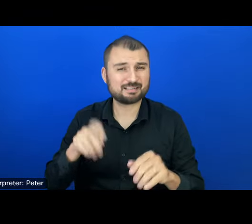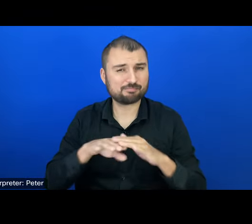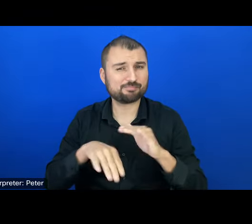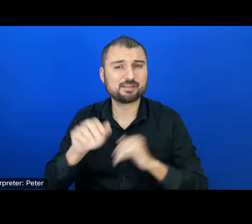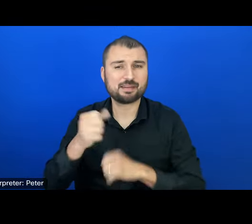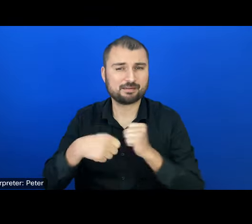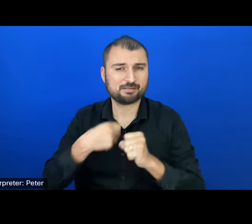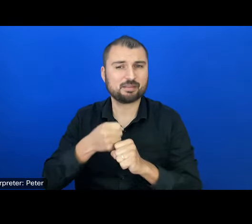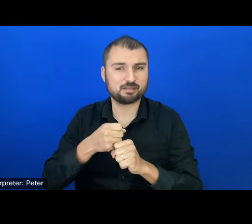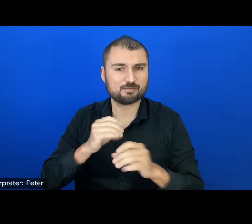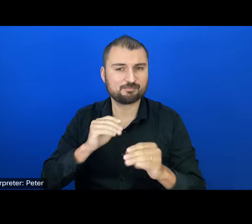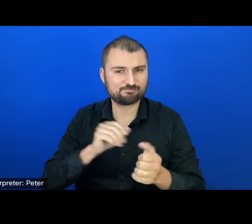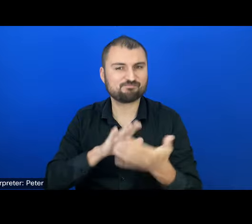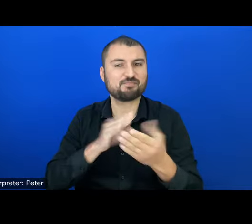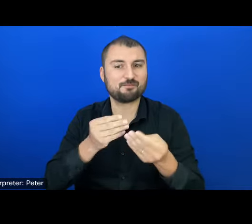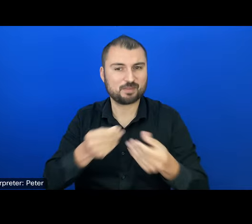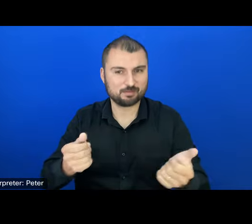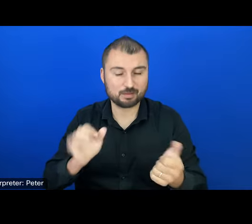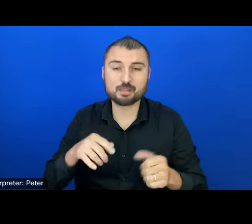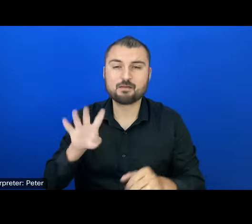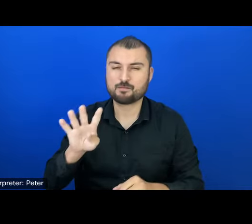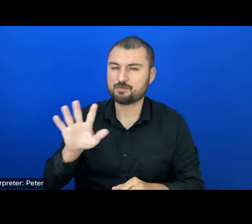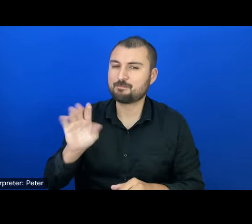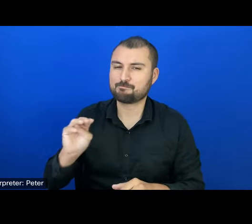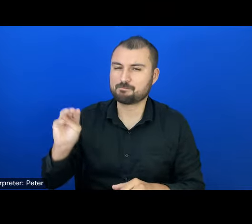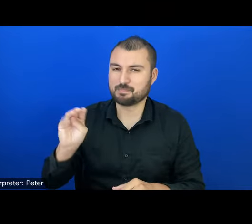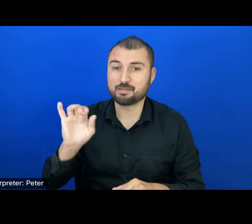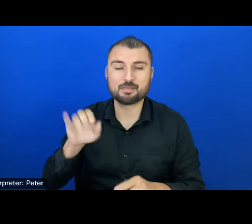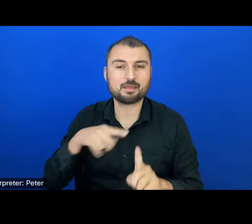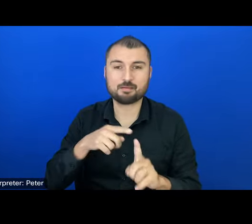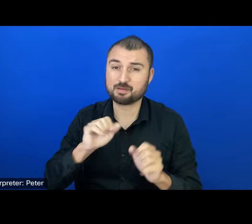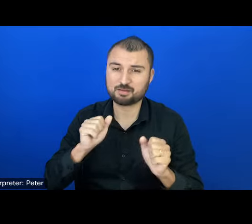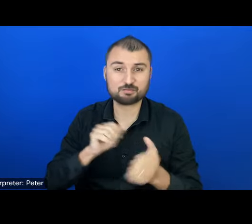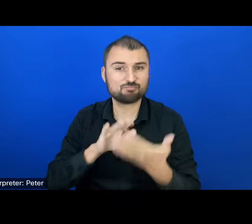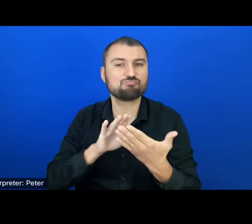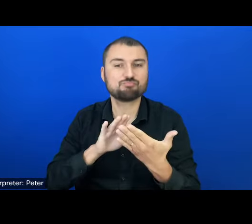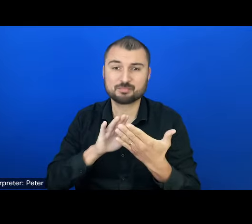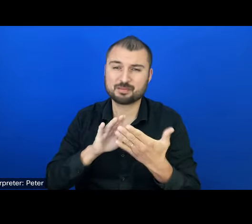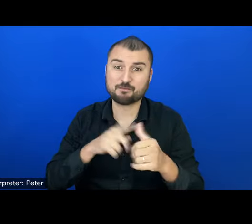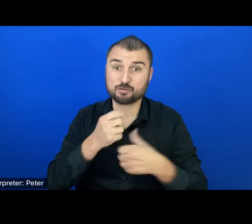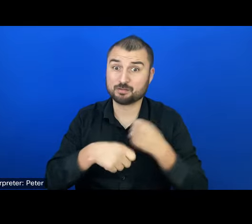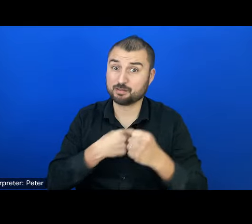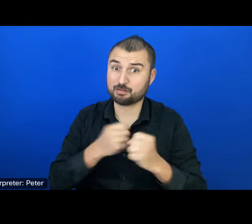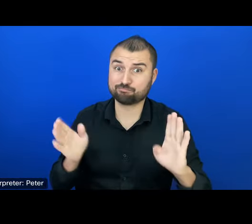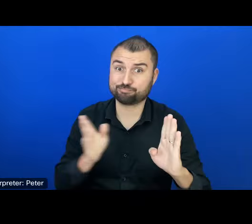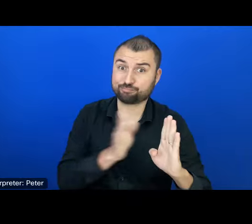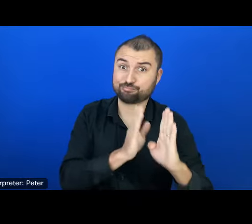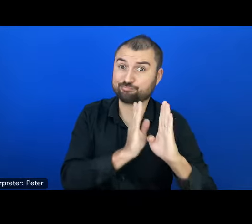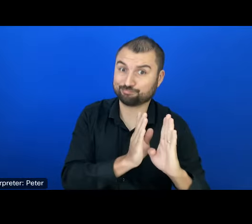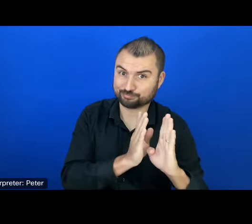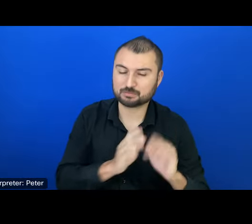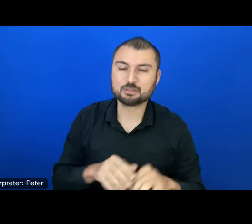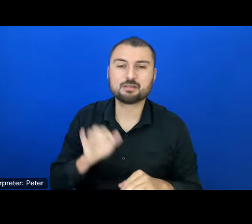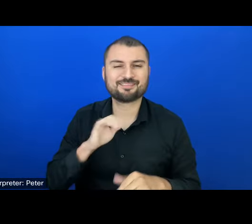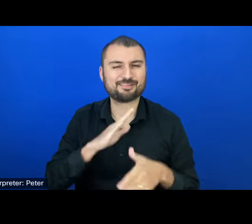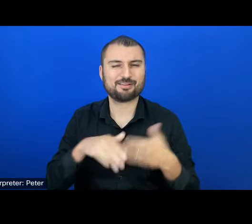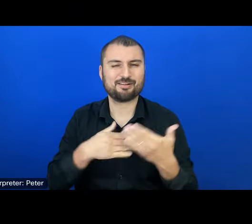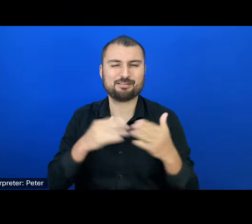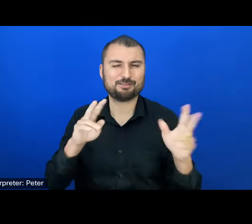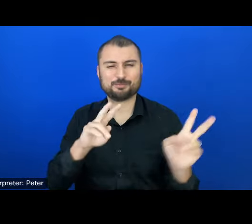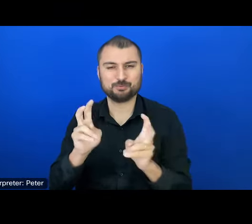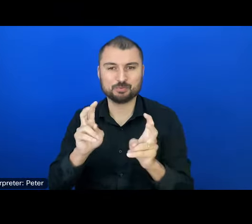period, with roughly $45 million of that they recommended being addressed in the first year. And these are all issues that are